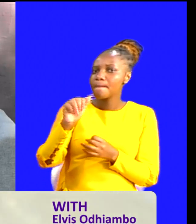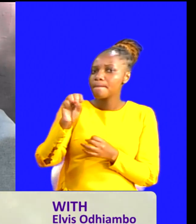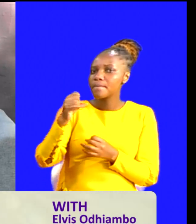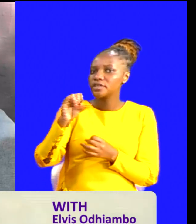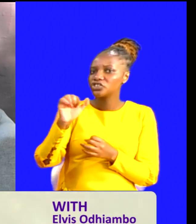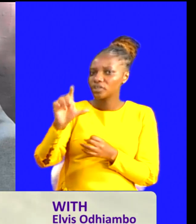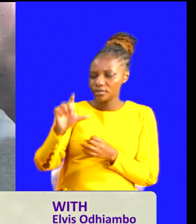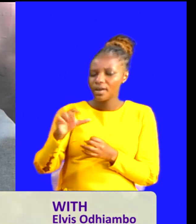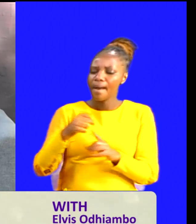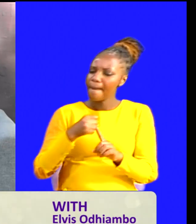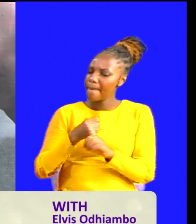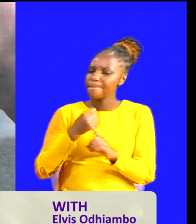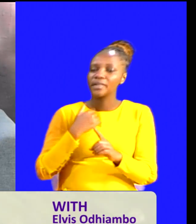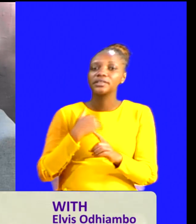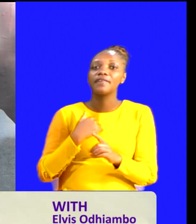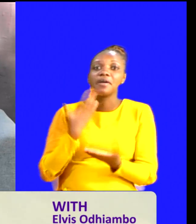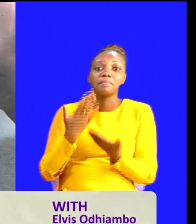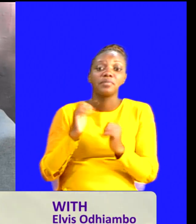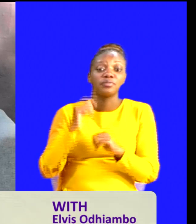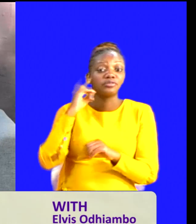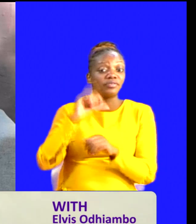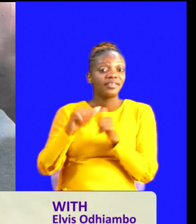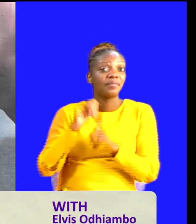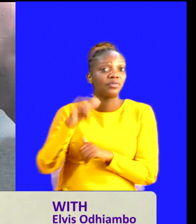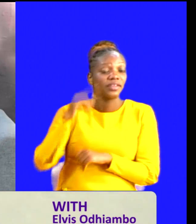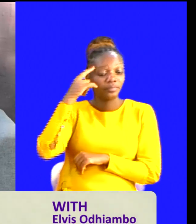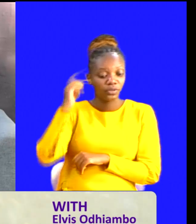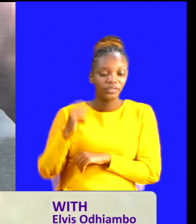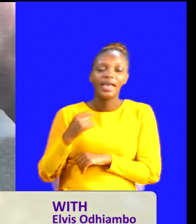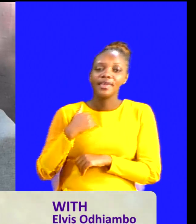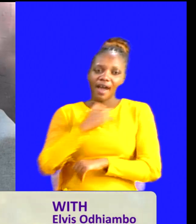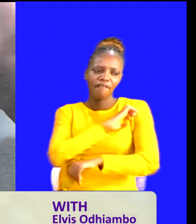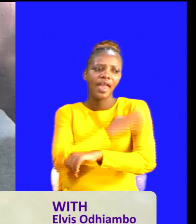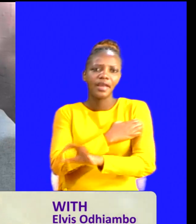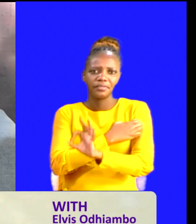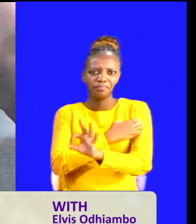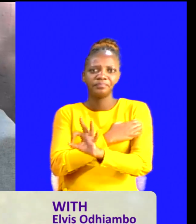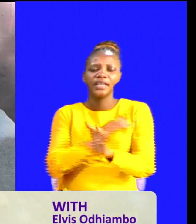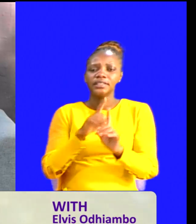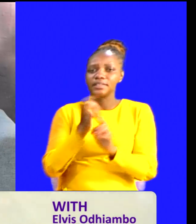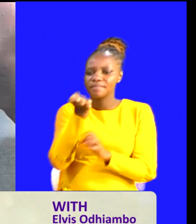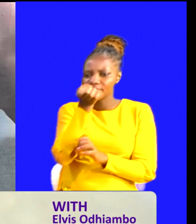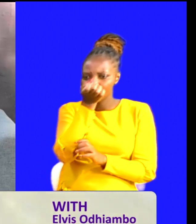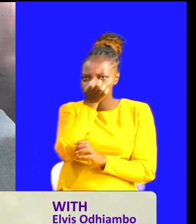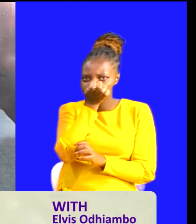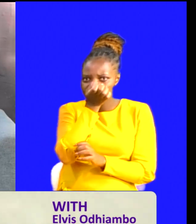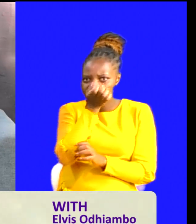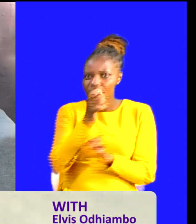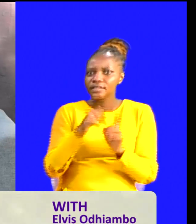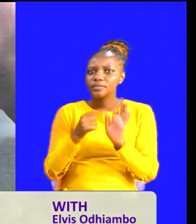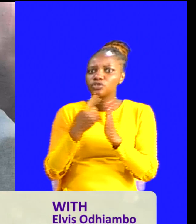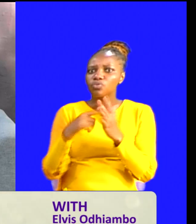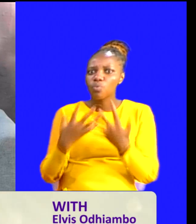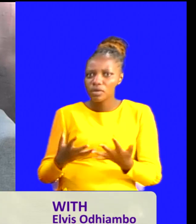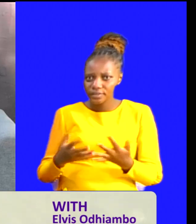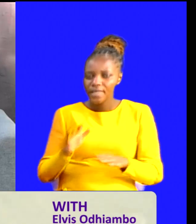as a substitute. Maybe you should also consider that as well, because he comes with a lot of energy. Rasmus Højlund he has already shown that